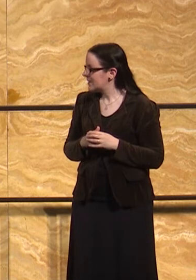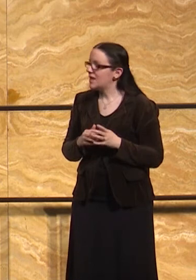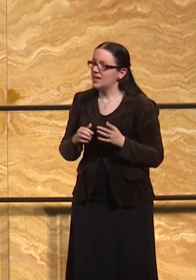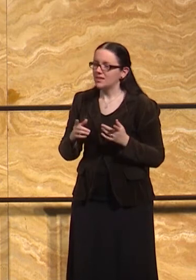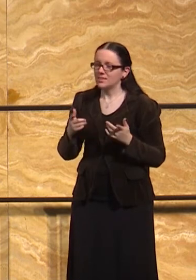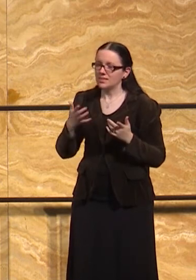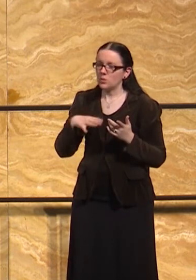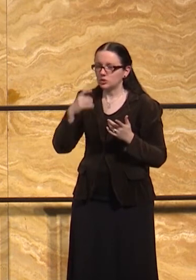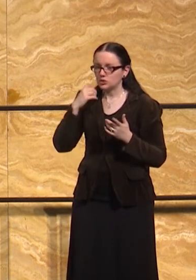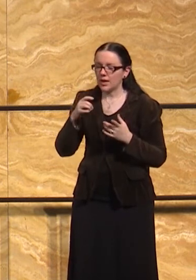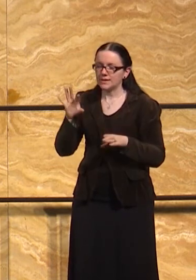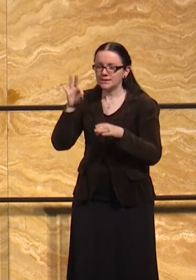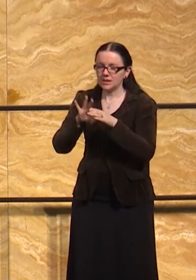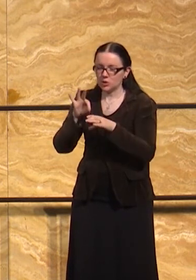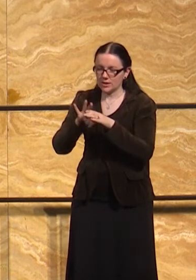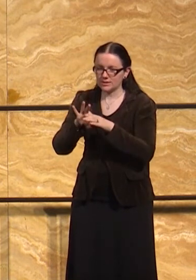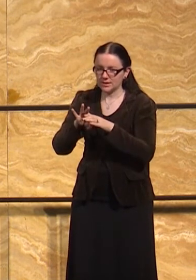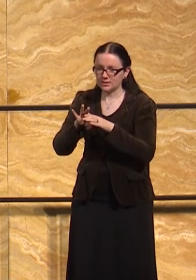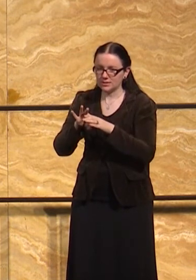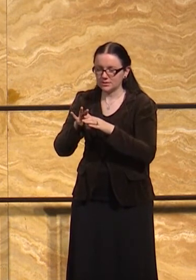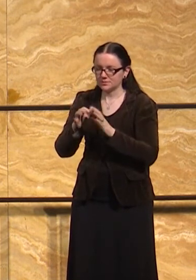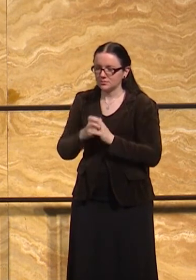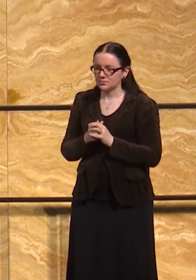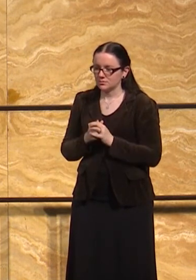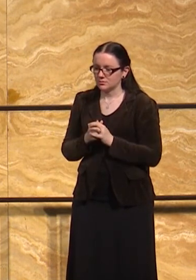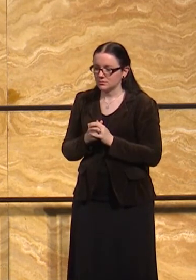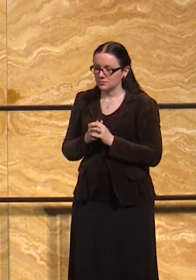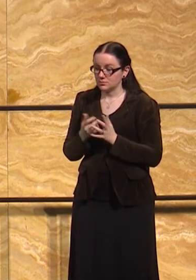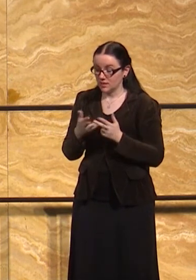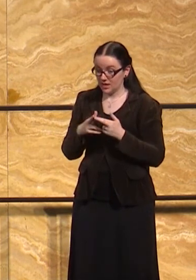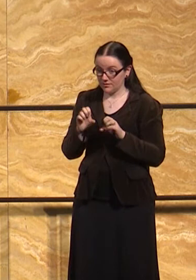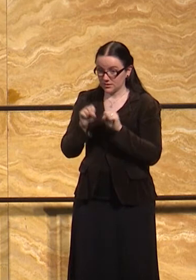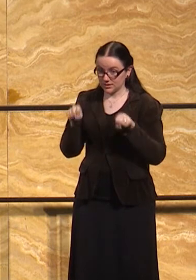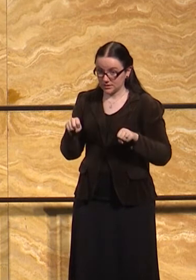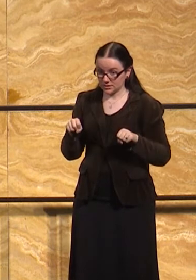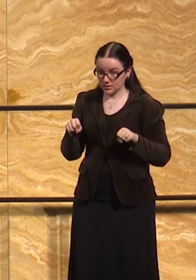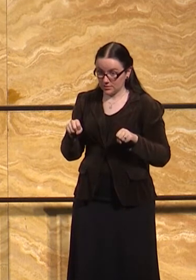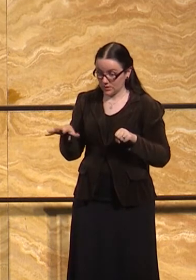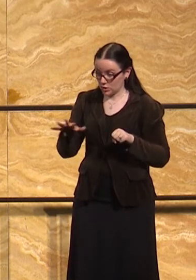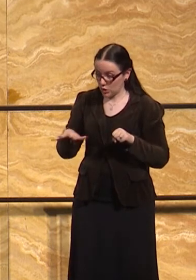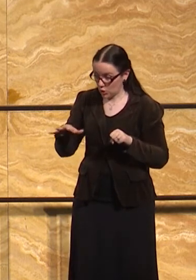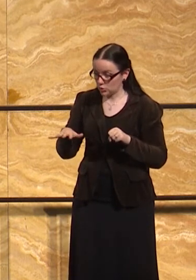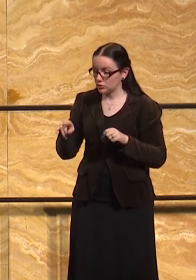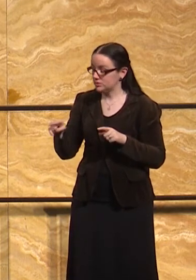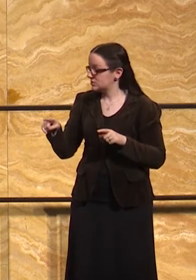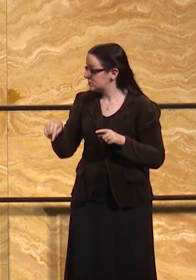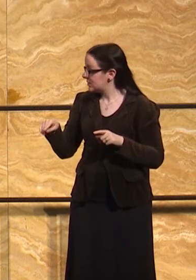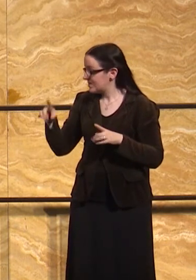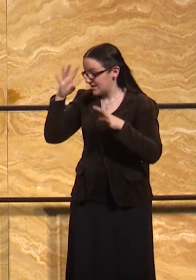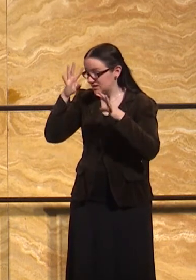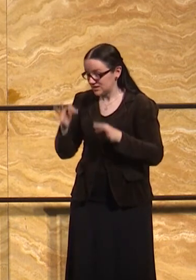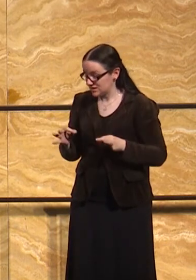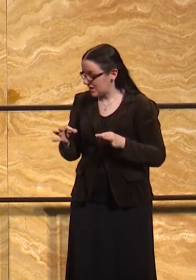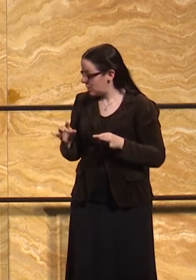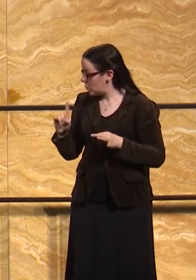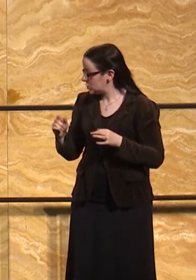approaches. And is it not democratic enough if you have a participative system in which that local society decides